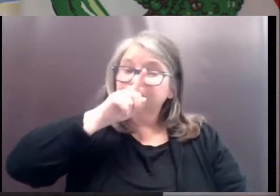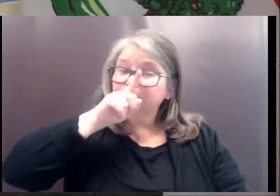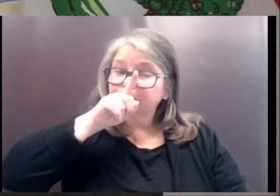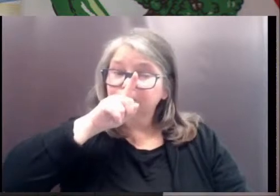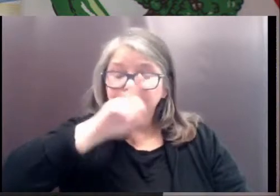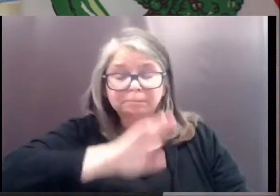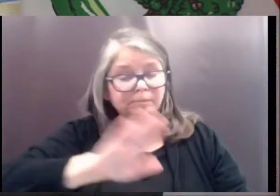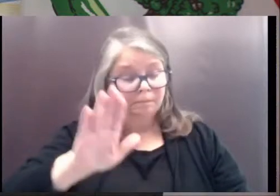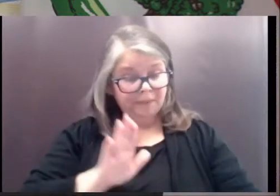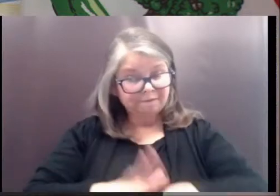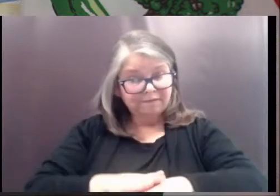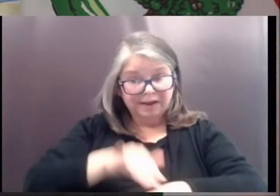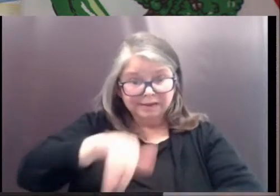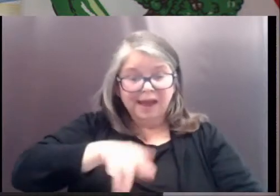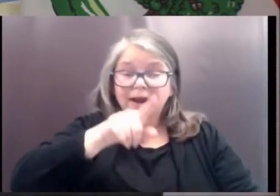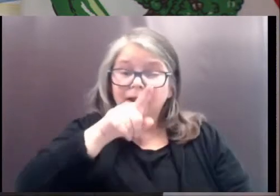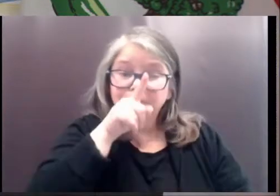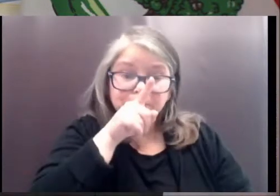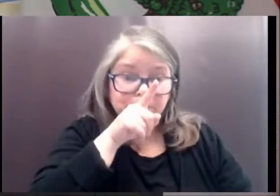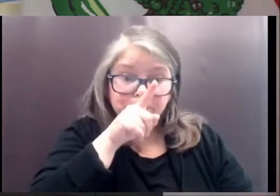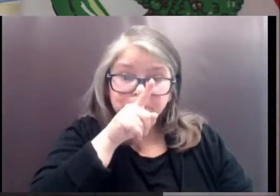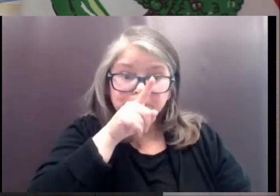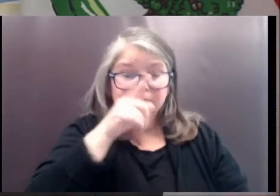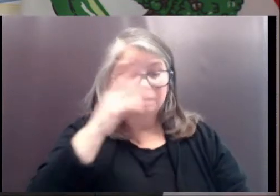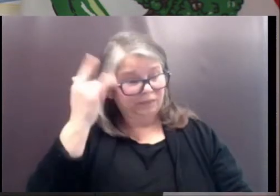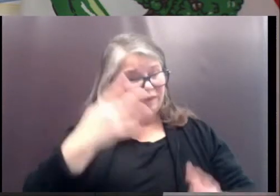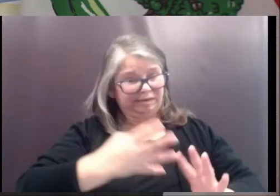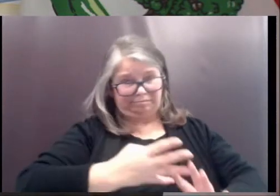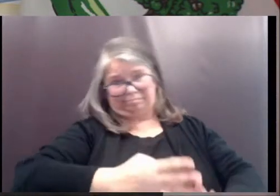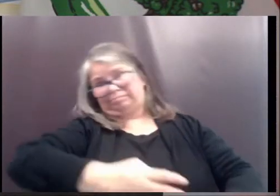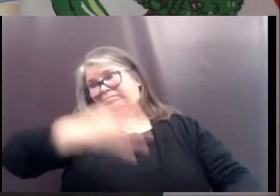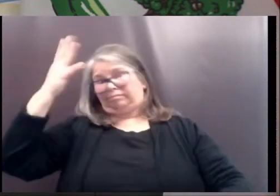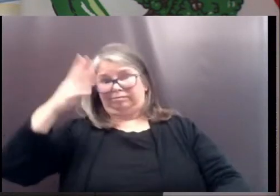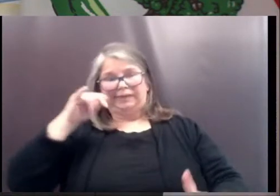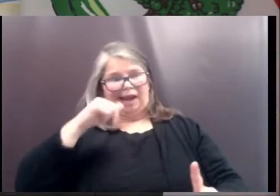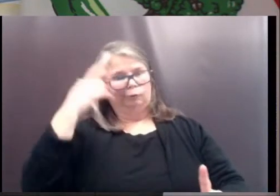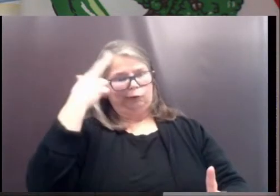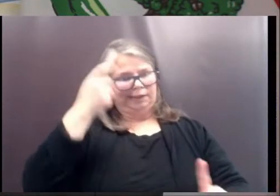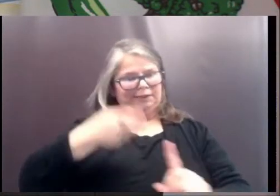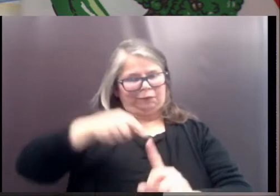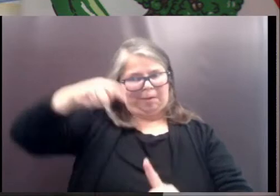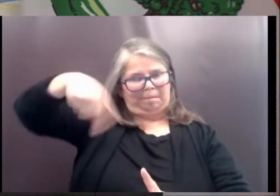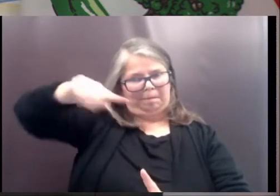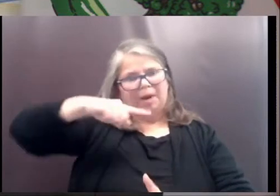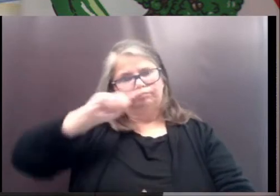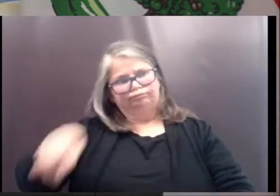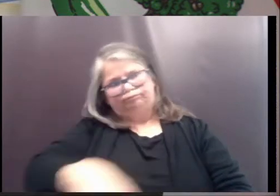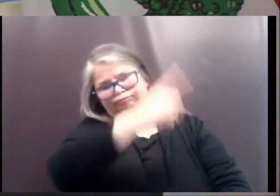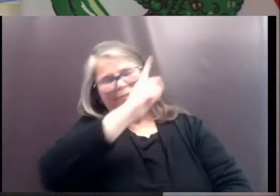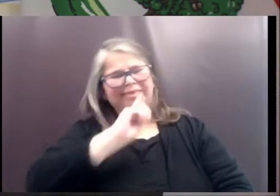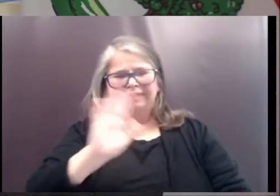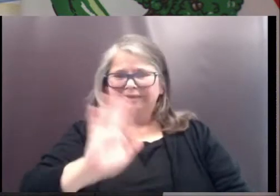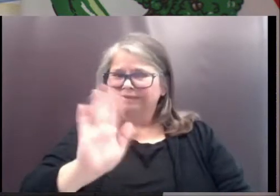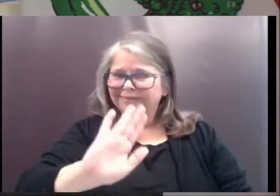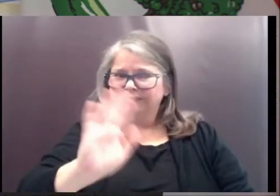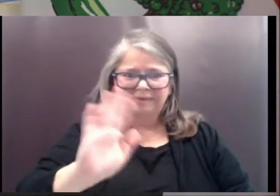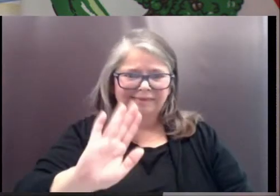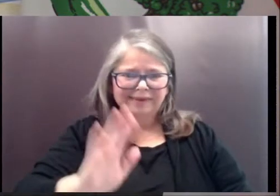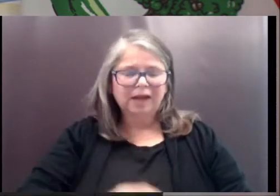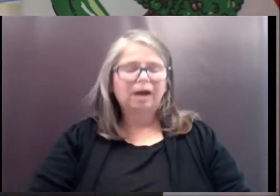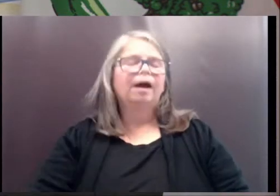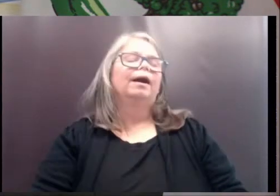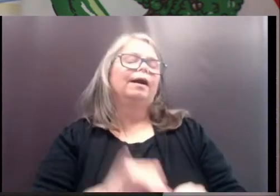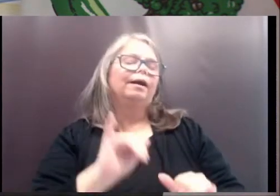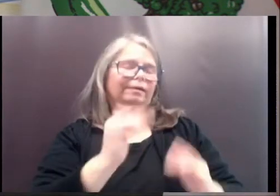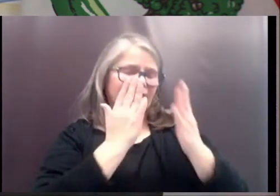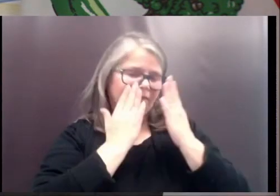to the numbers of people coming yesterday. So we wanted to further clarify that today. Much appreciated. Thank you both so much. Thank you.